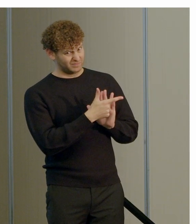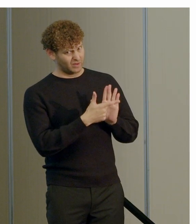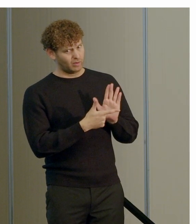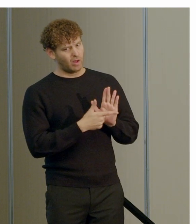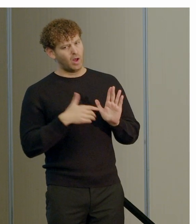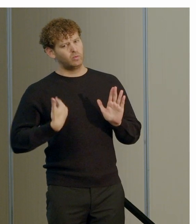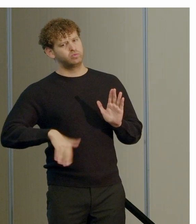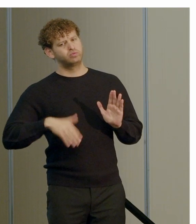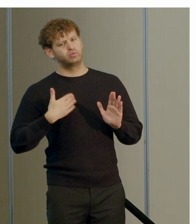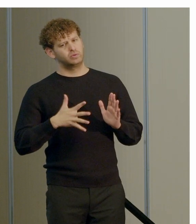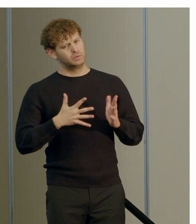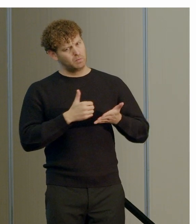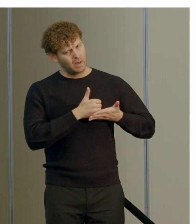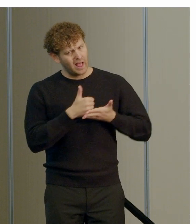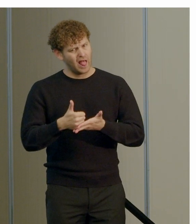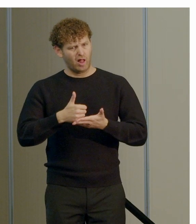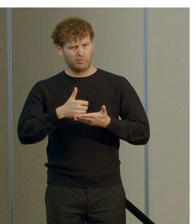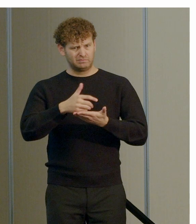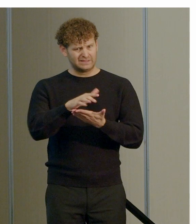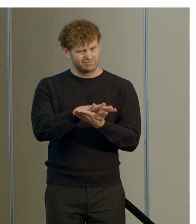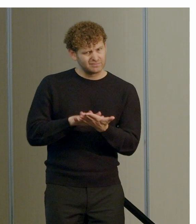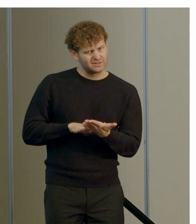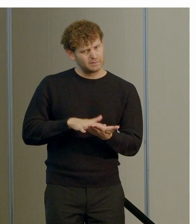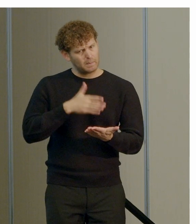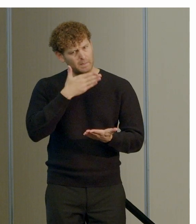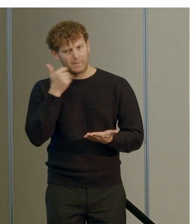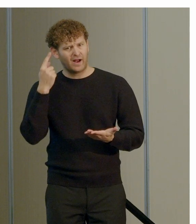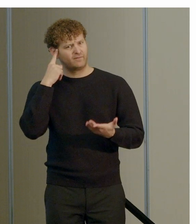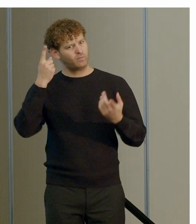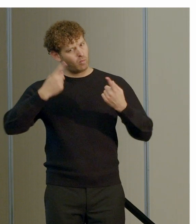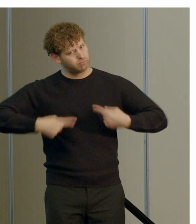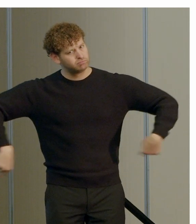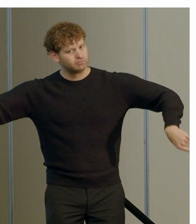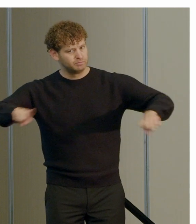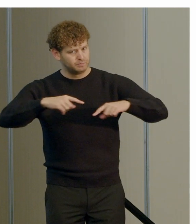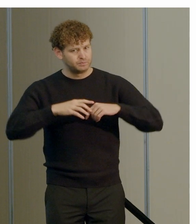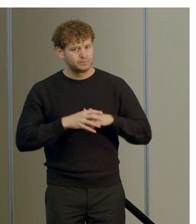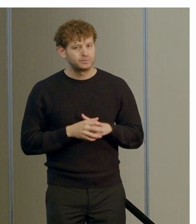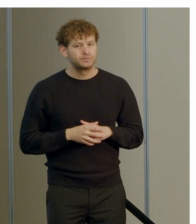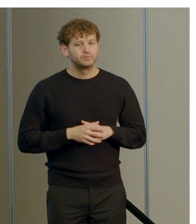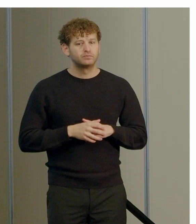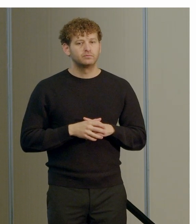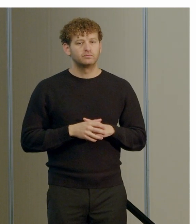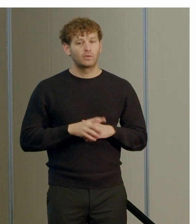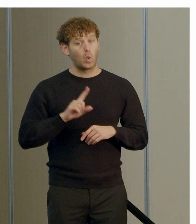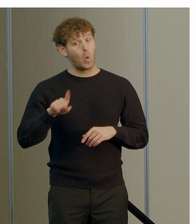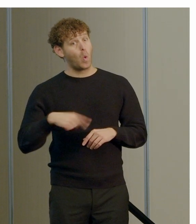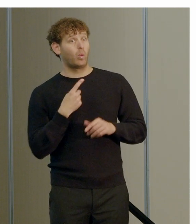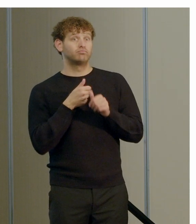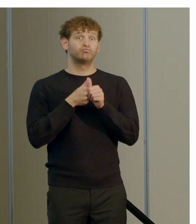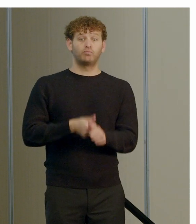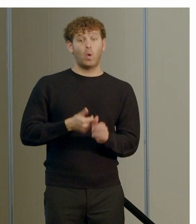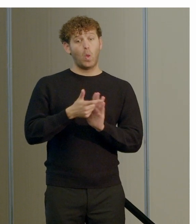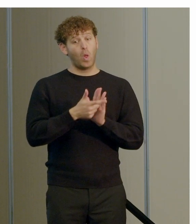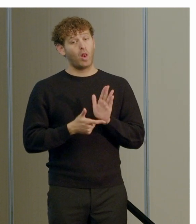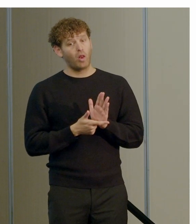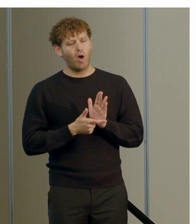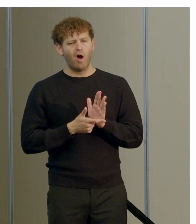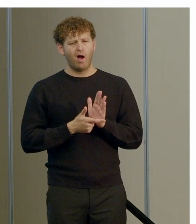better usability for everyone. So it's not like we're doing something just because it's a law. This is the right thing to do.